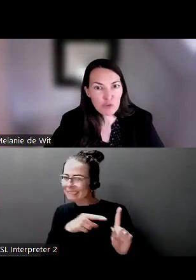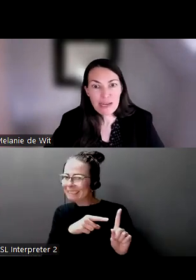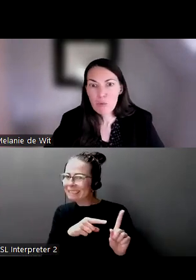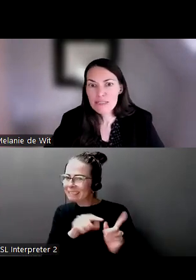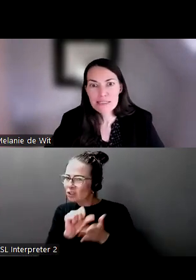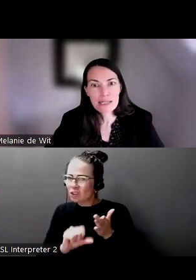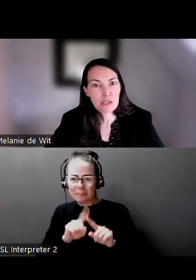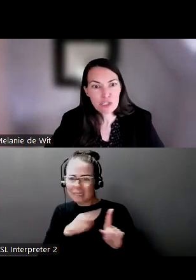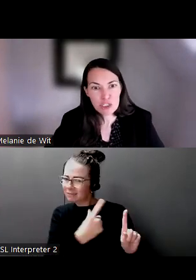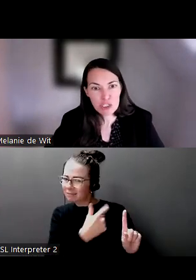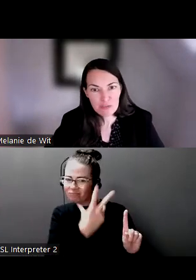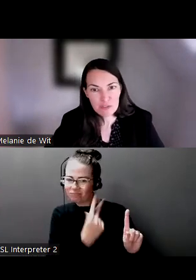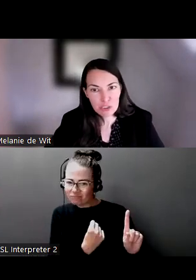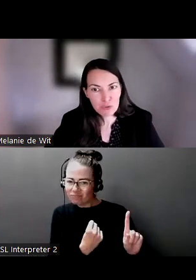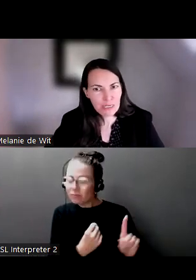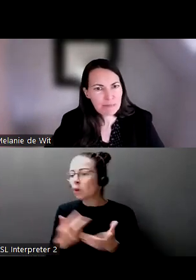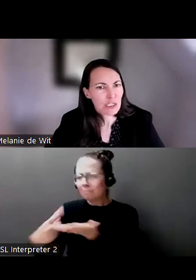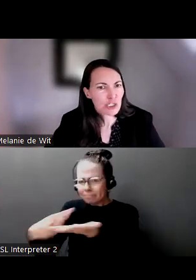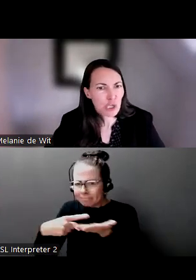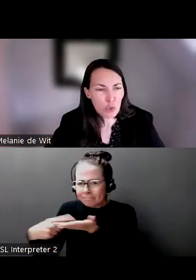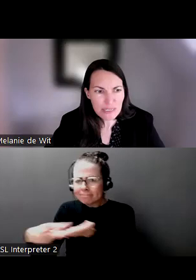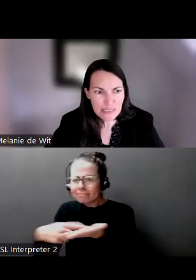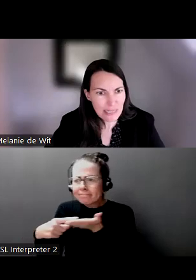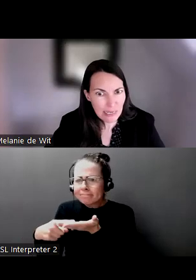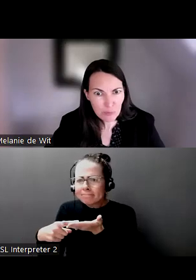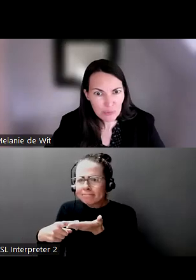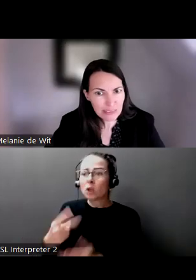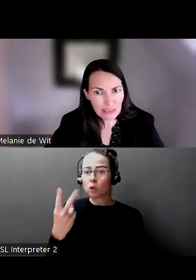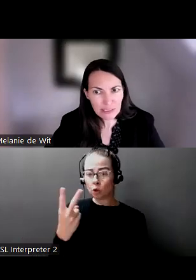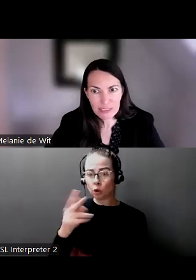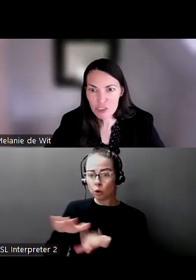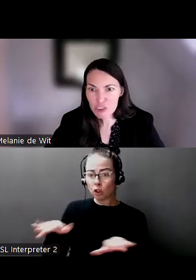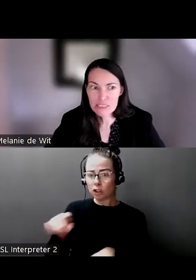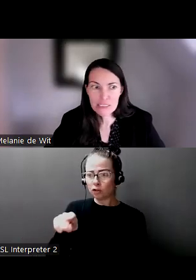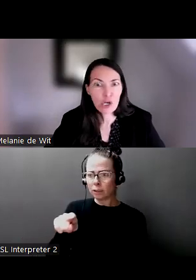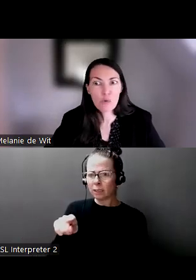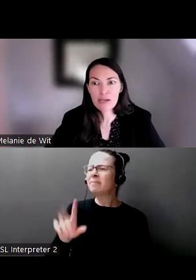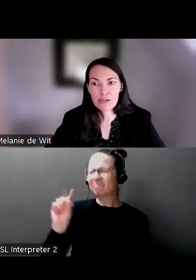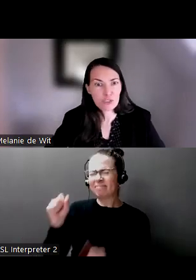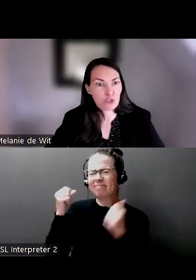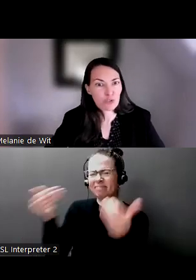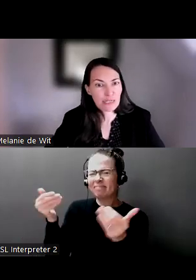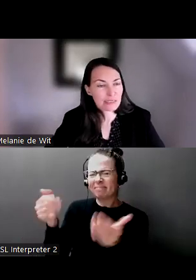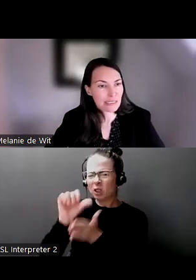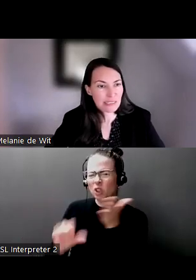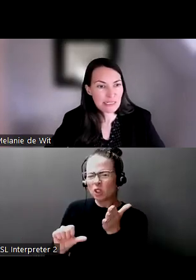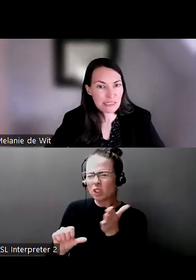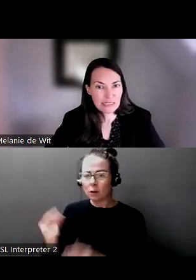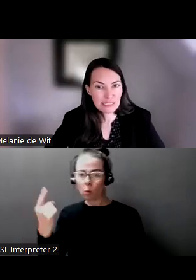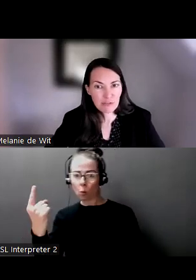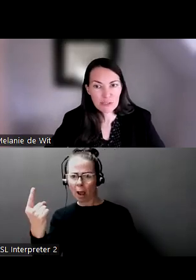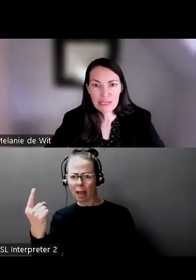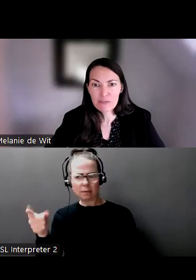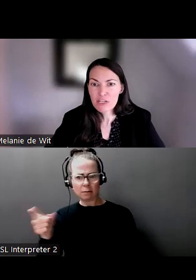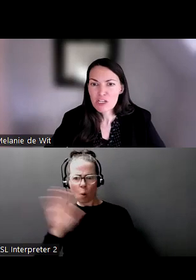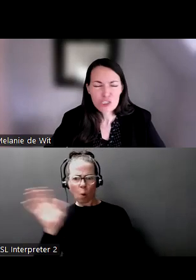have surgery. And 1 says, no, she shouldn't have surgery. She's always said really clearly that she does not want to have surgery unless it's needed to